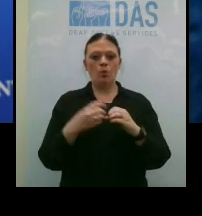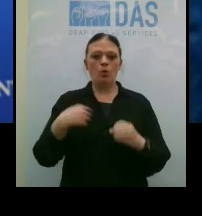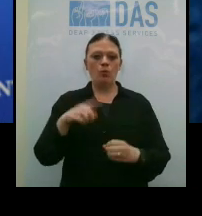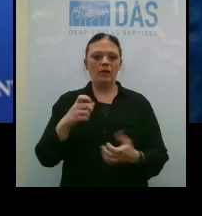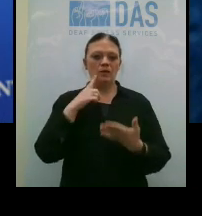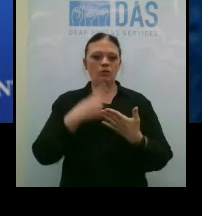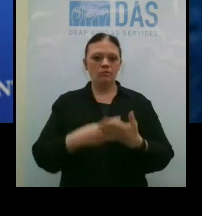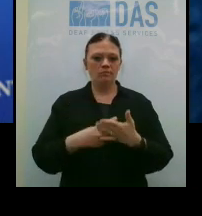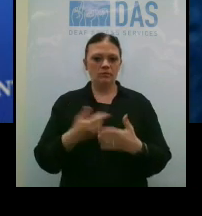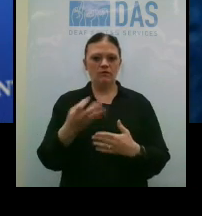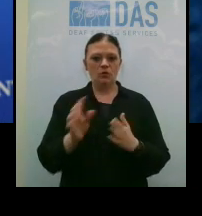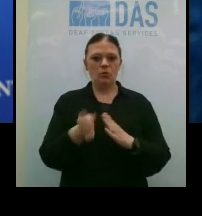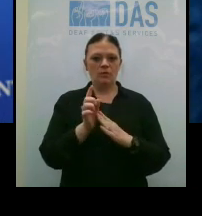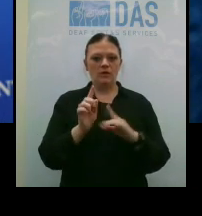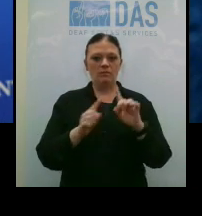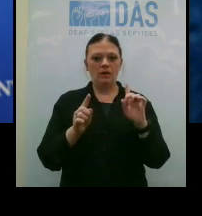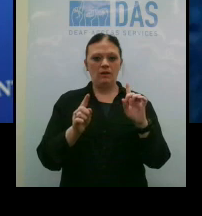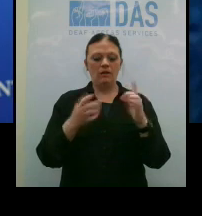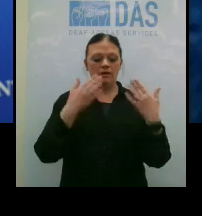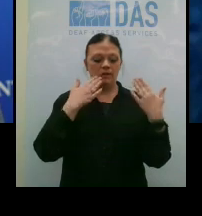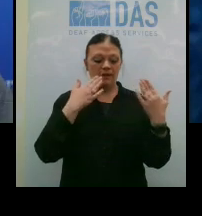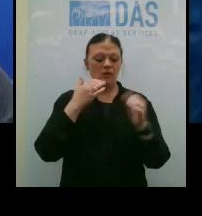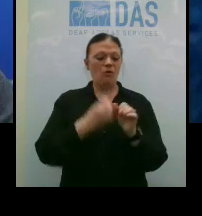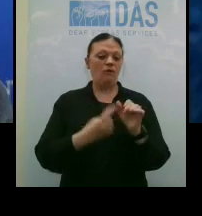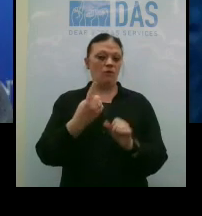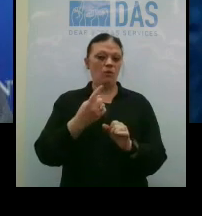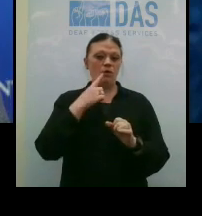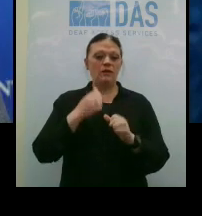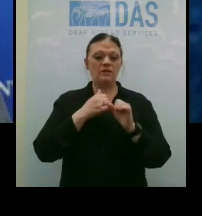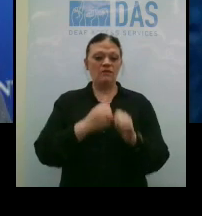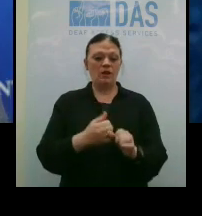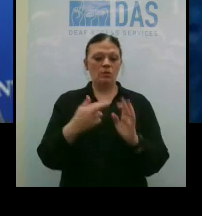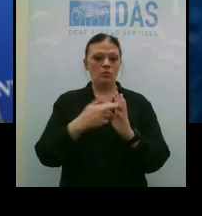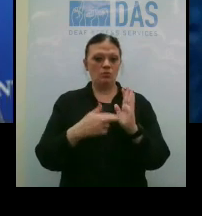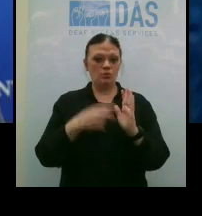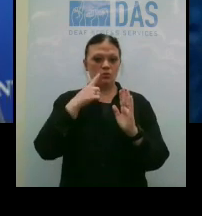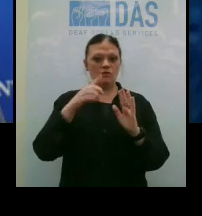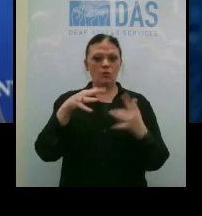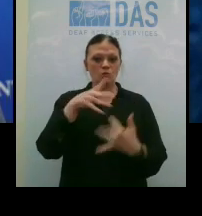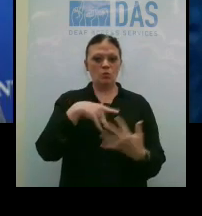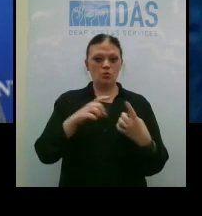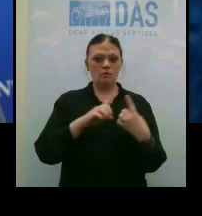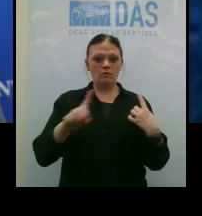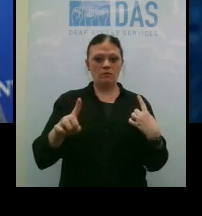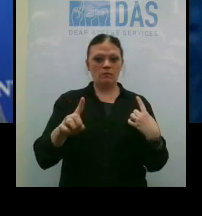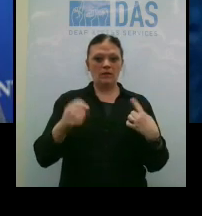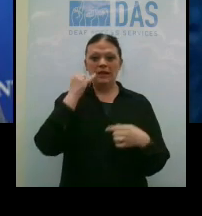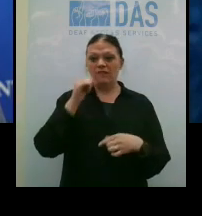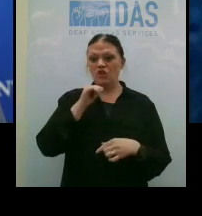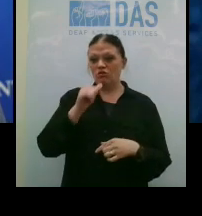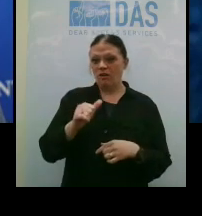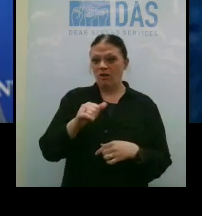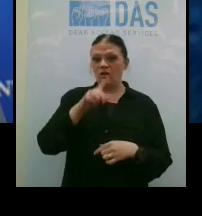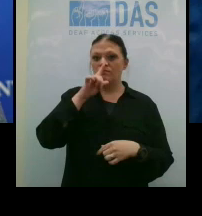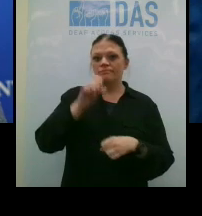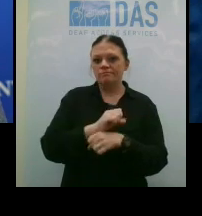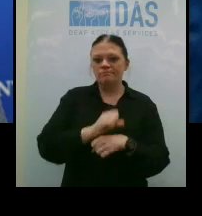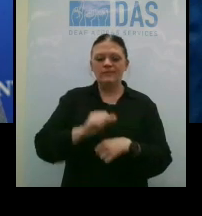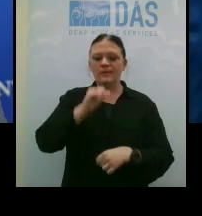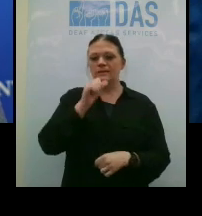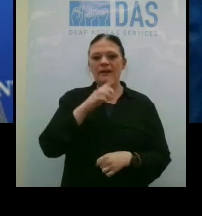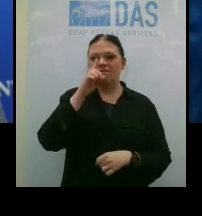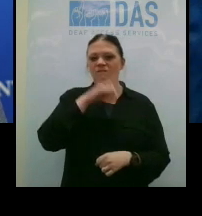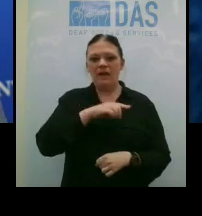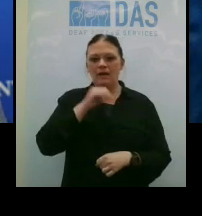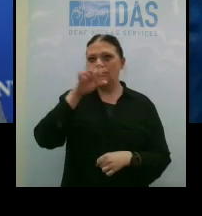that in a few minutes. But I do thank those who are following proper social distancing guidelines. And those that are not, this is real, this is not a hoax, I ask you